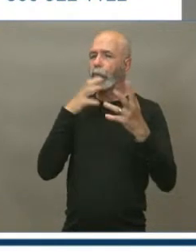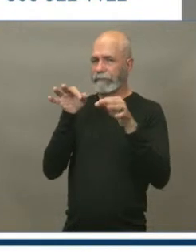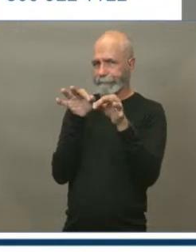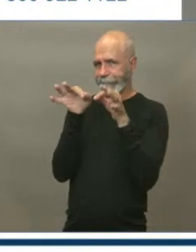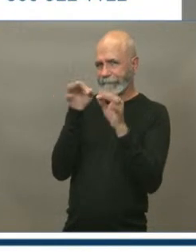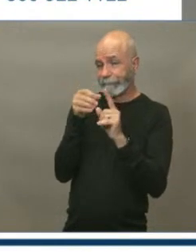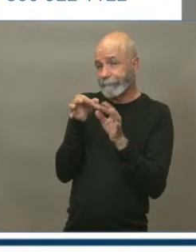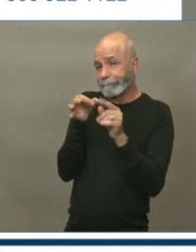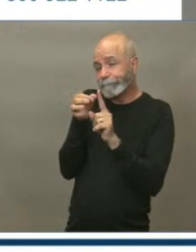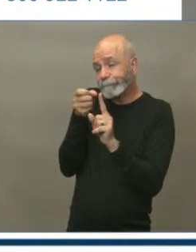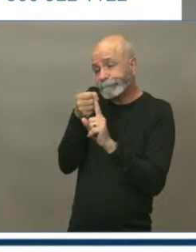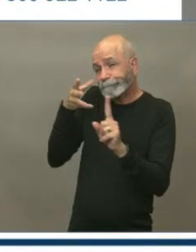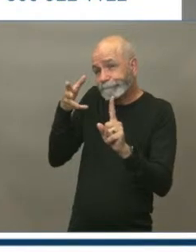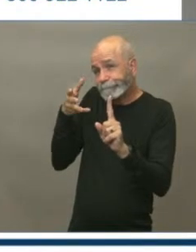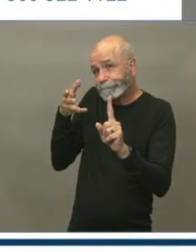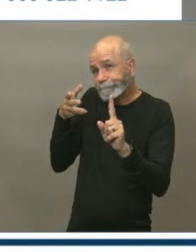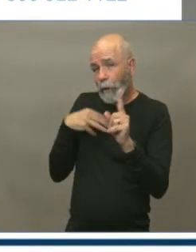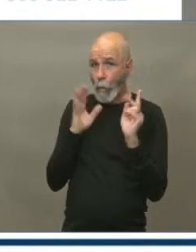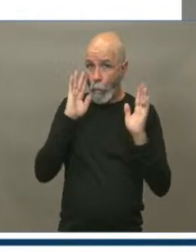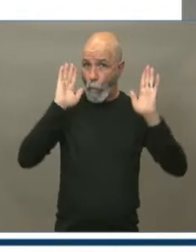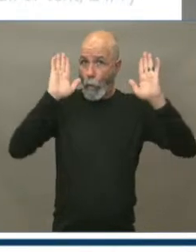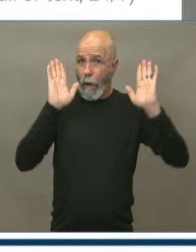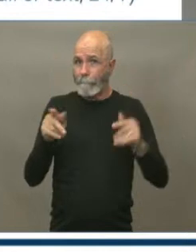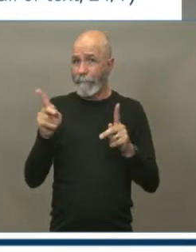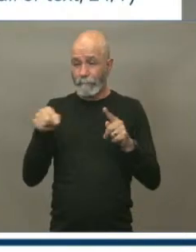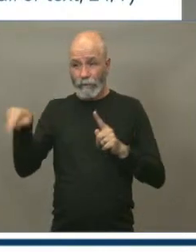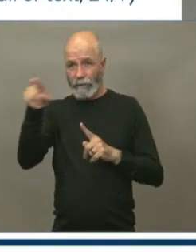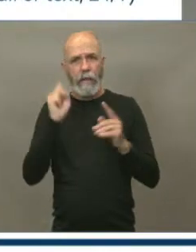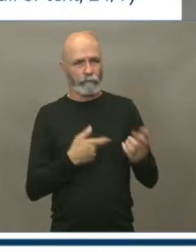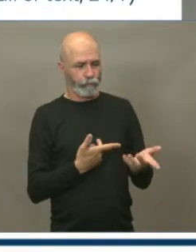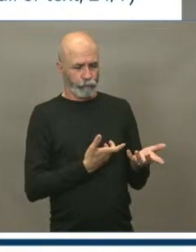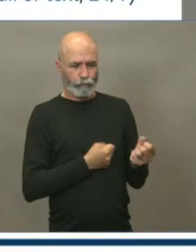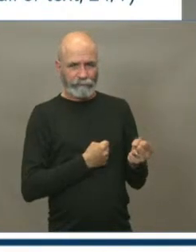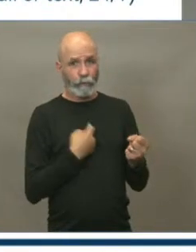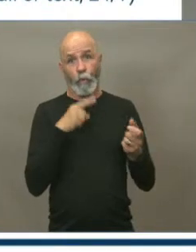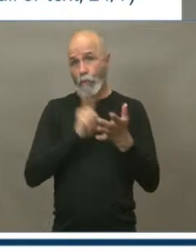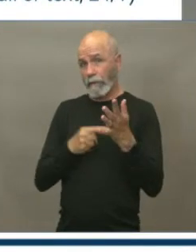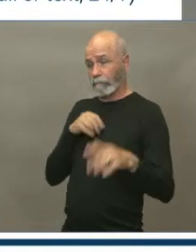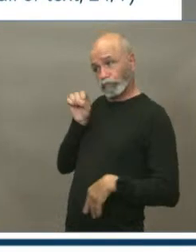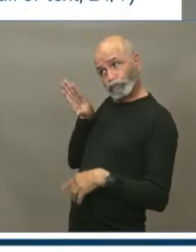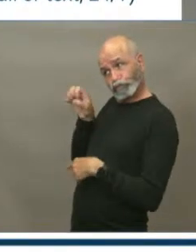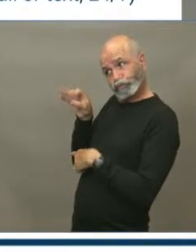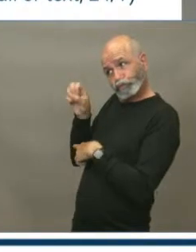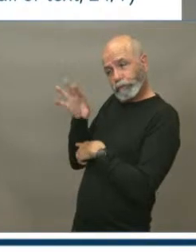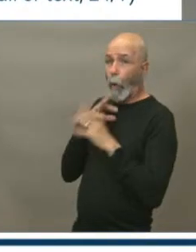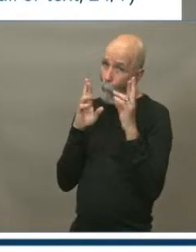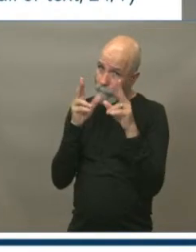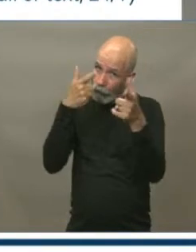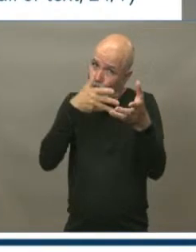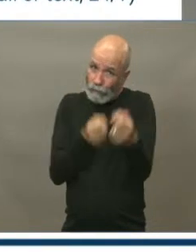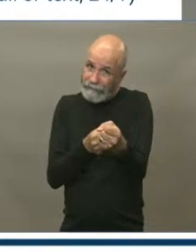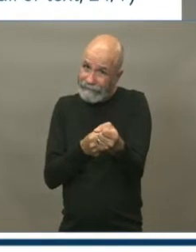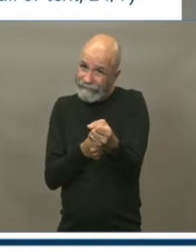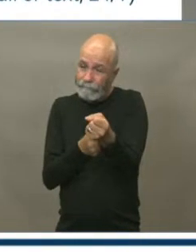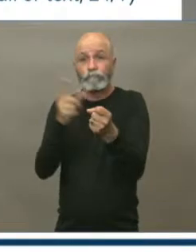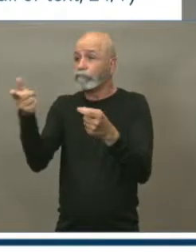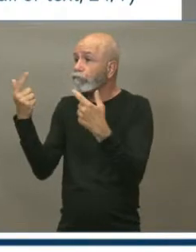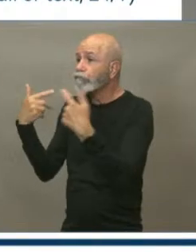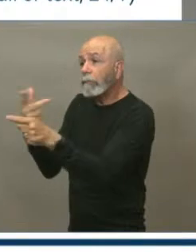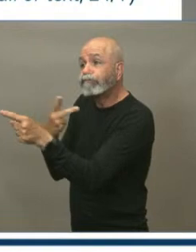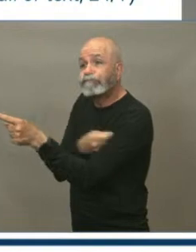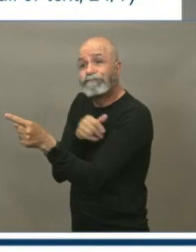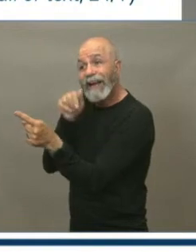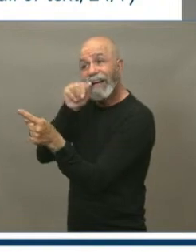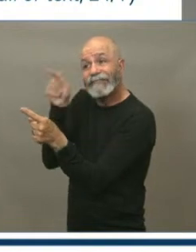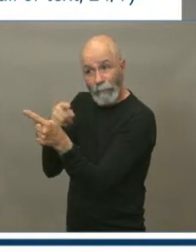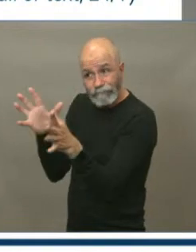that you will continue to trust our advice. First, I want to thank those who chose AstraZeneca to protect